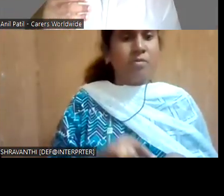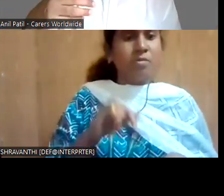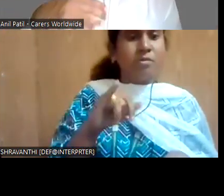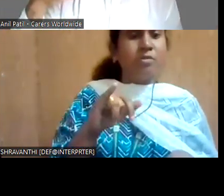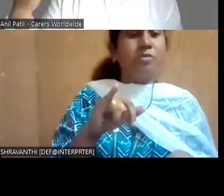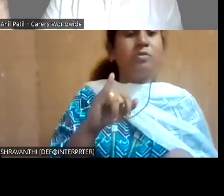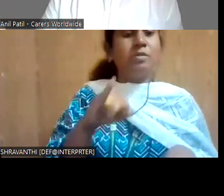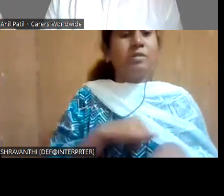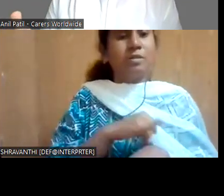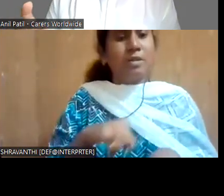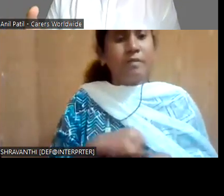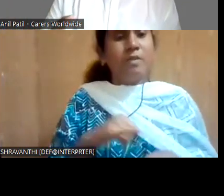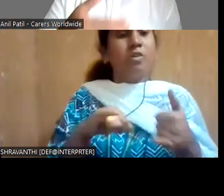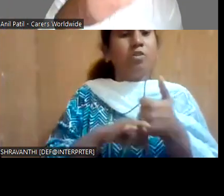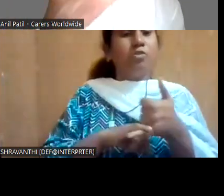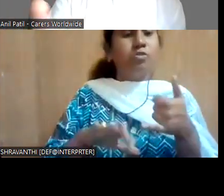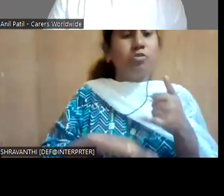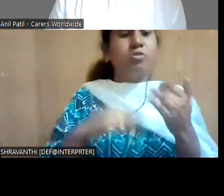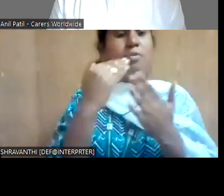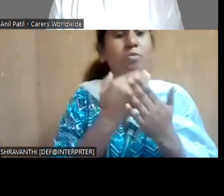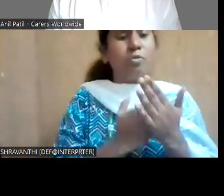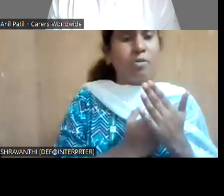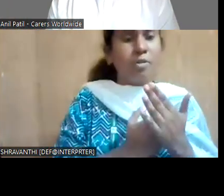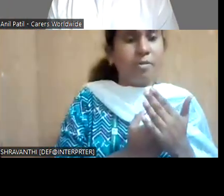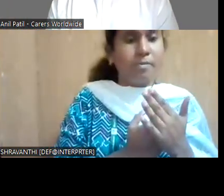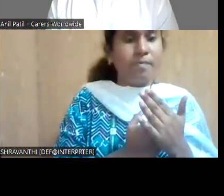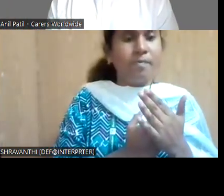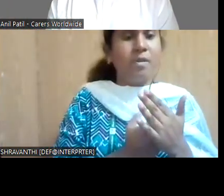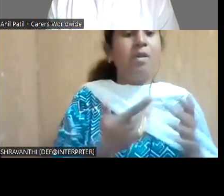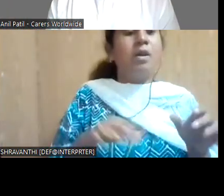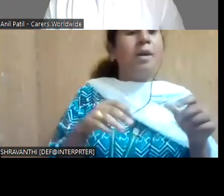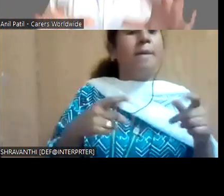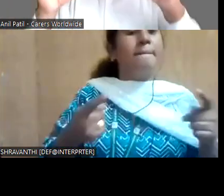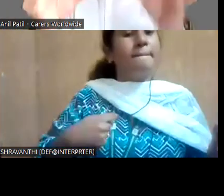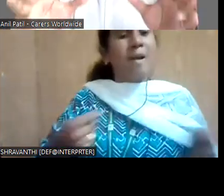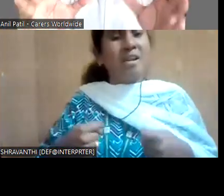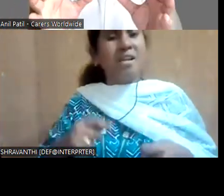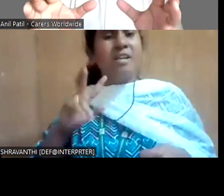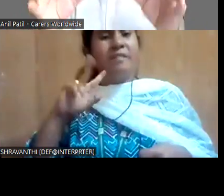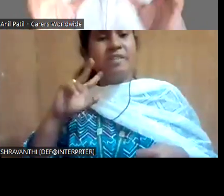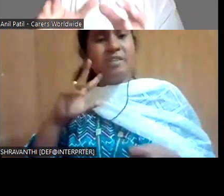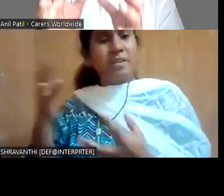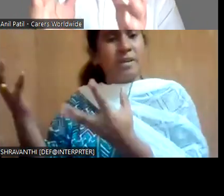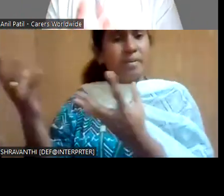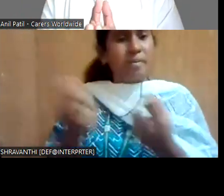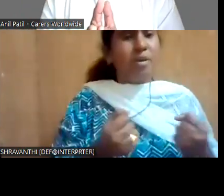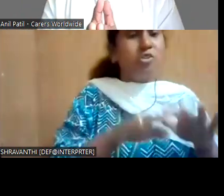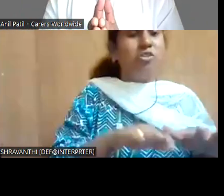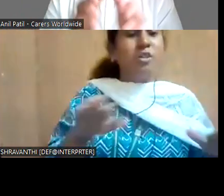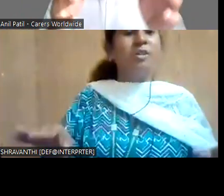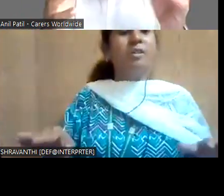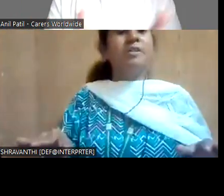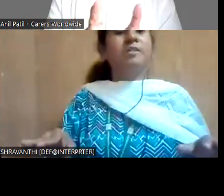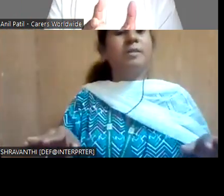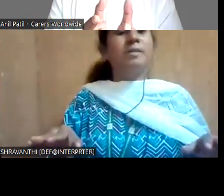social event or go to part-time work, or go to market to buy the vegetables and all, and children are receiving much needed enrichment